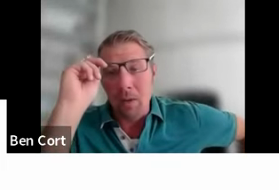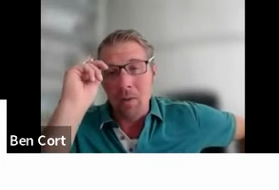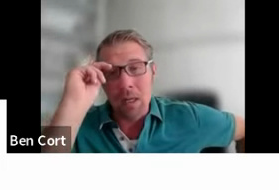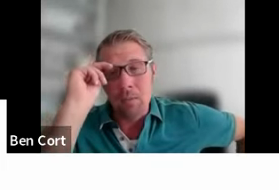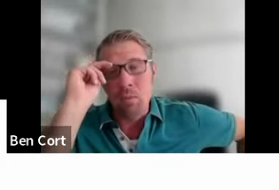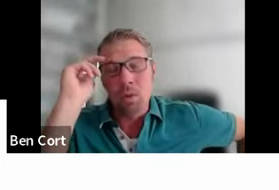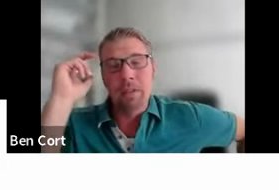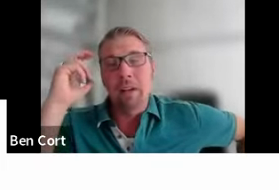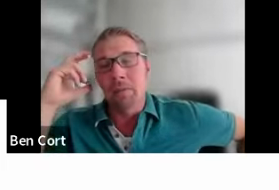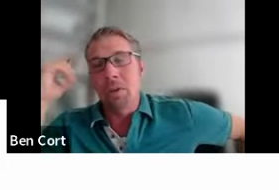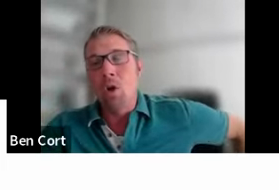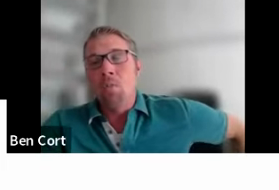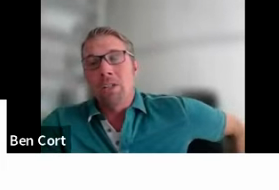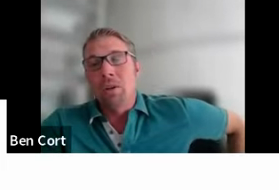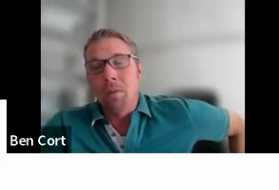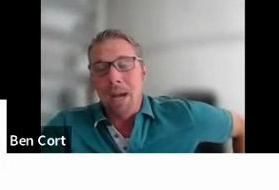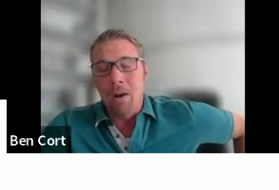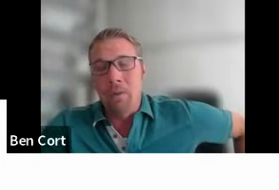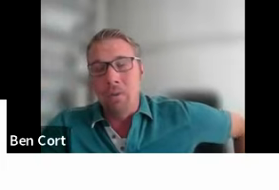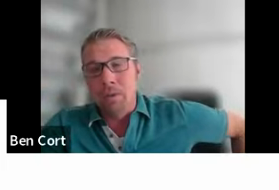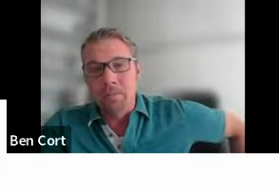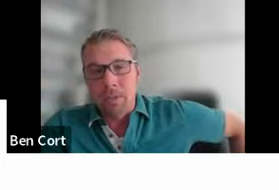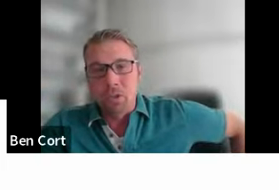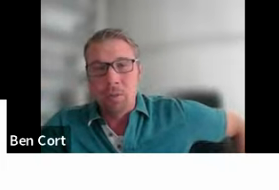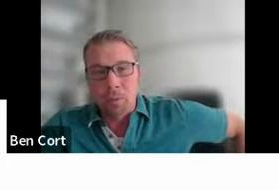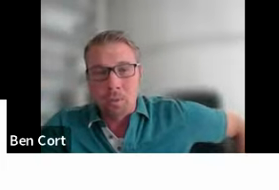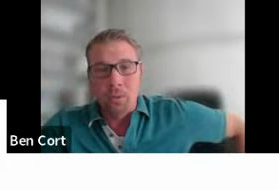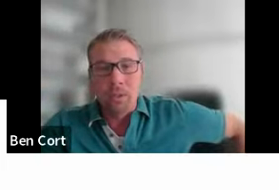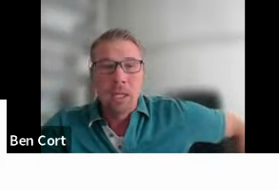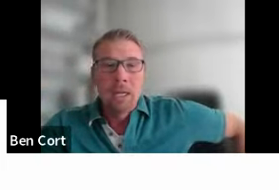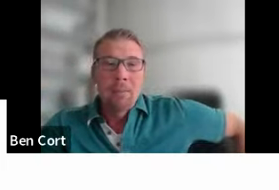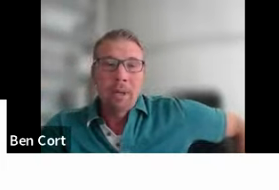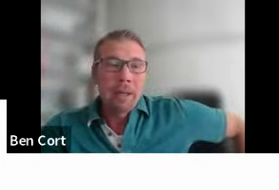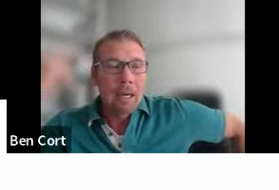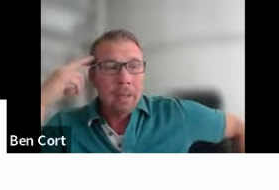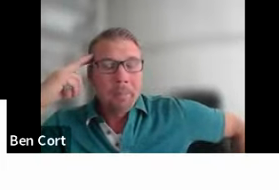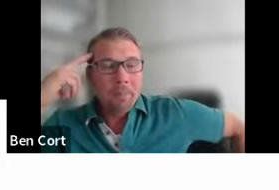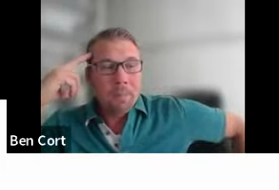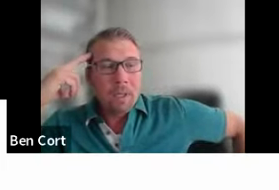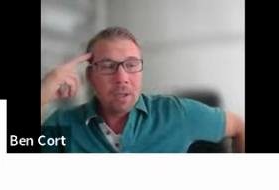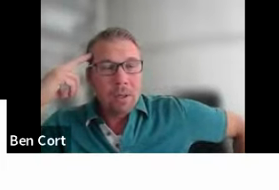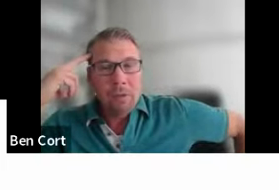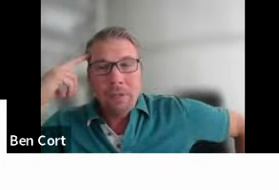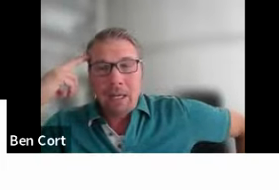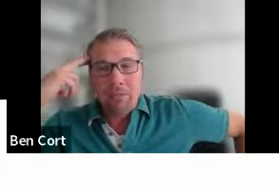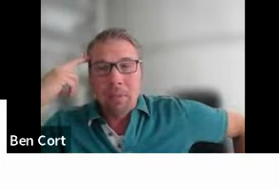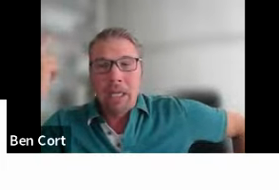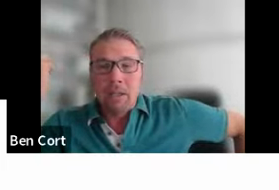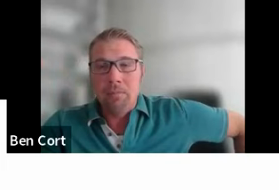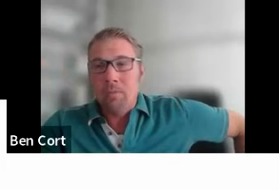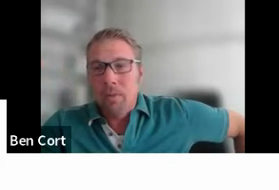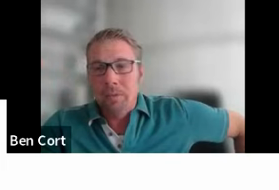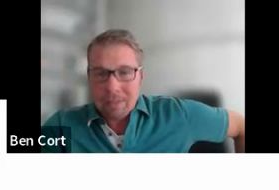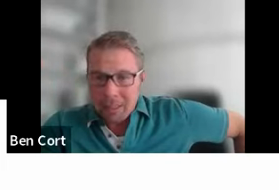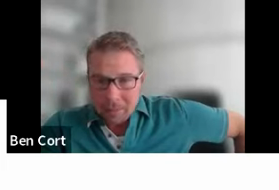here now work inside of or know much about the treatment world, but you know, if you've got enough